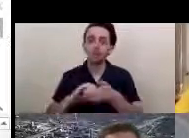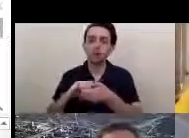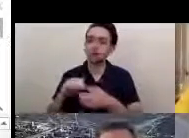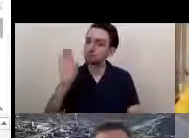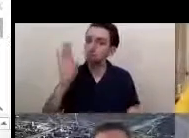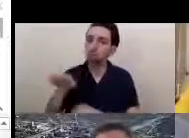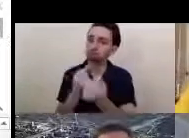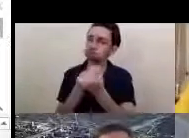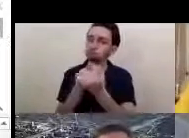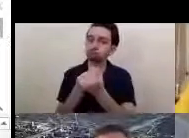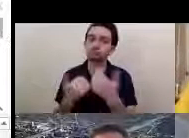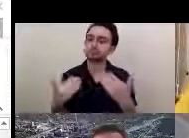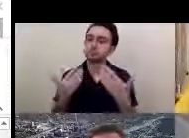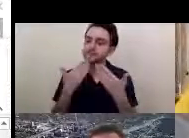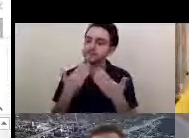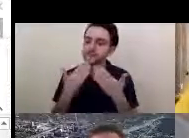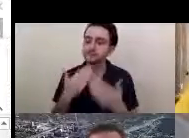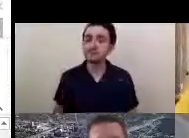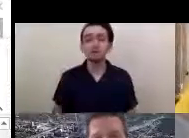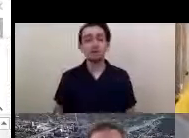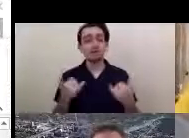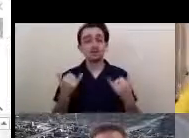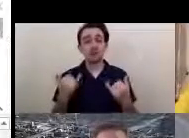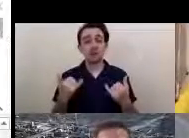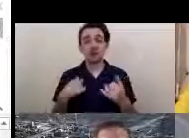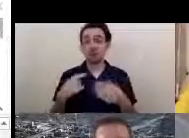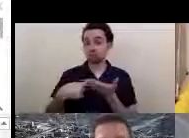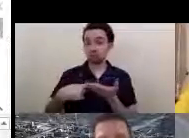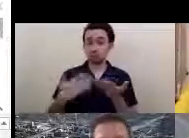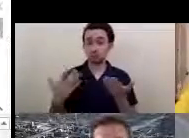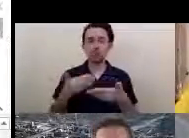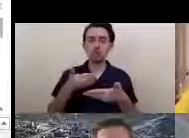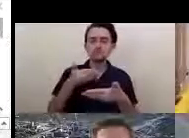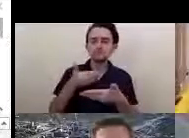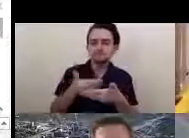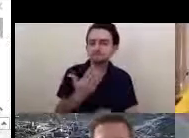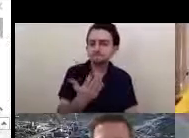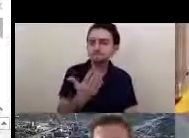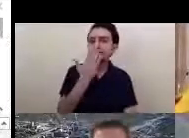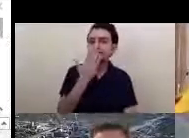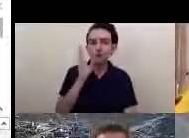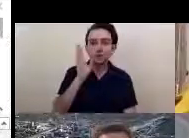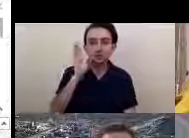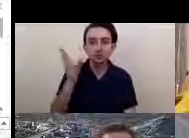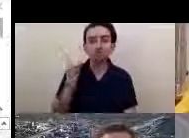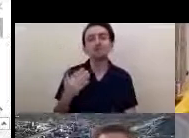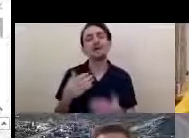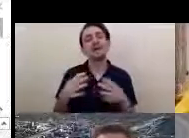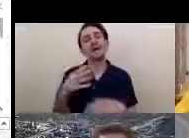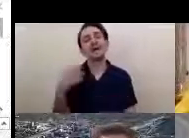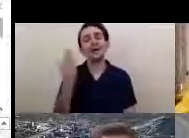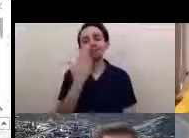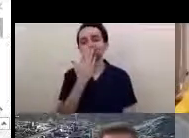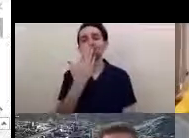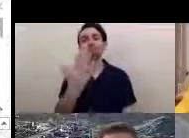Just what I wanted to do today is kind of talk about the near future, and then a brief look out as it relates to where we see these AC3